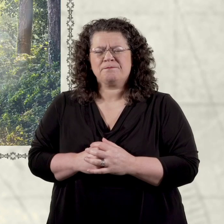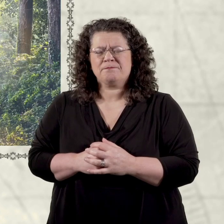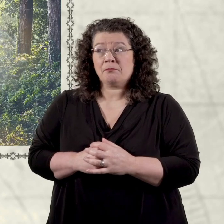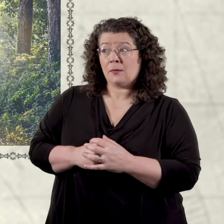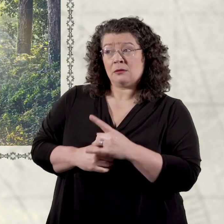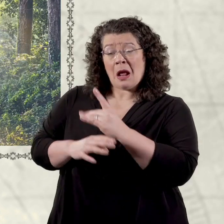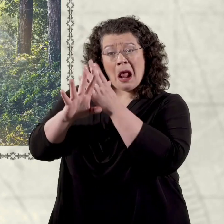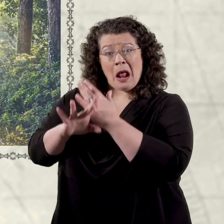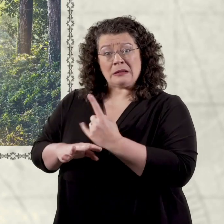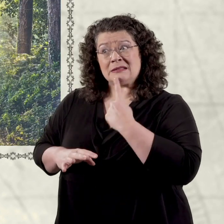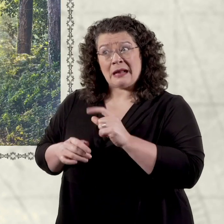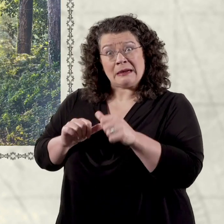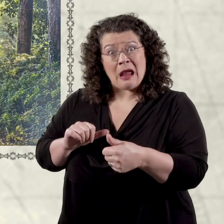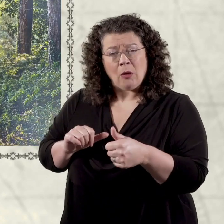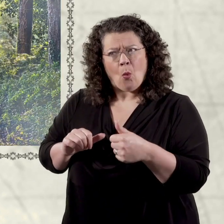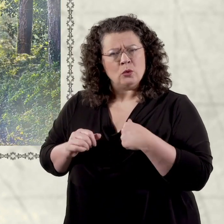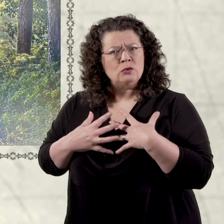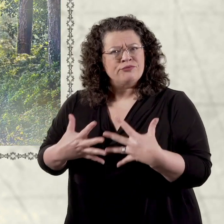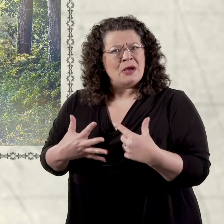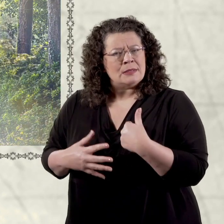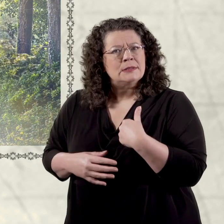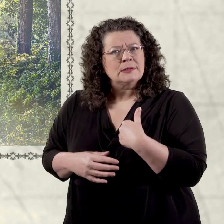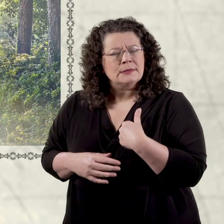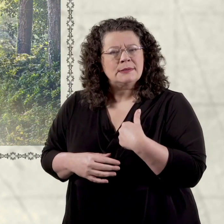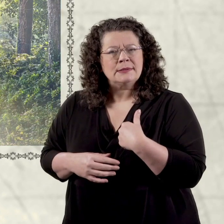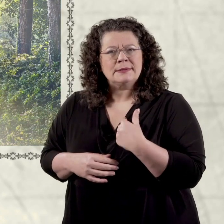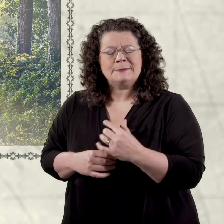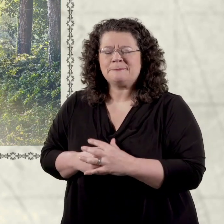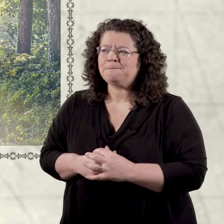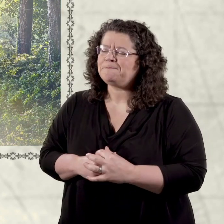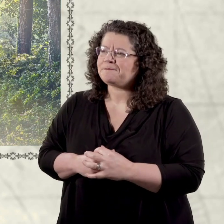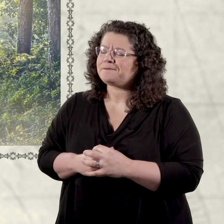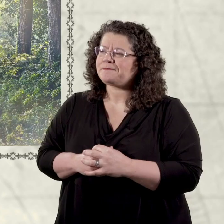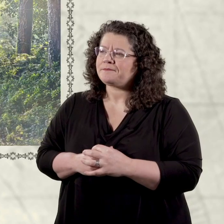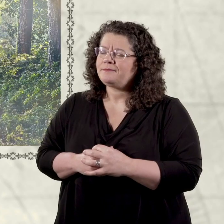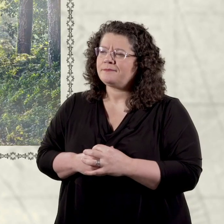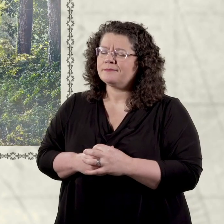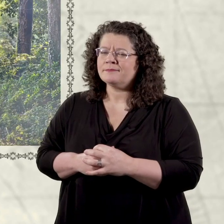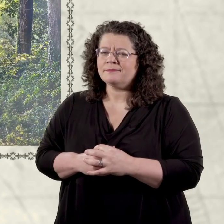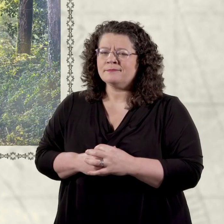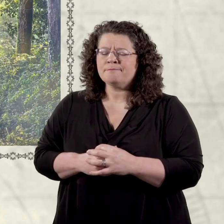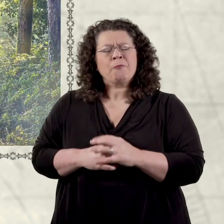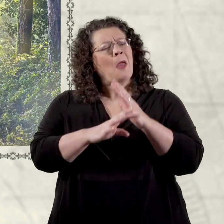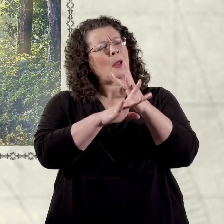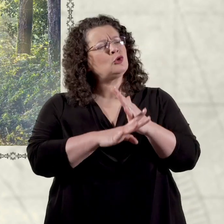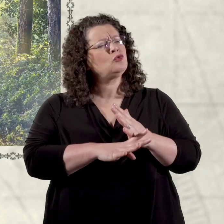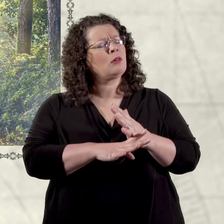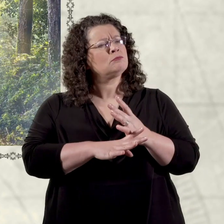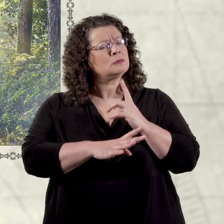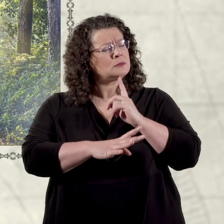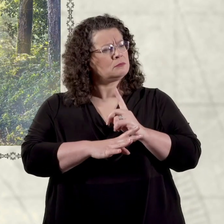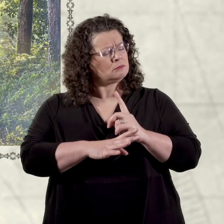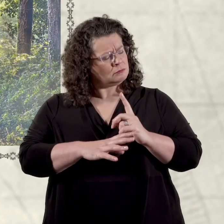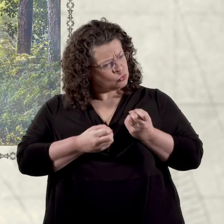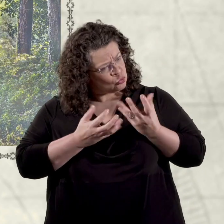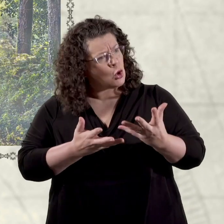angel said next that really surprised me. Because you have shown courage leaving Maelon, God